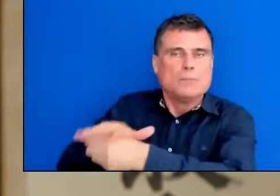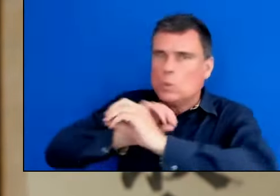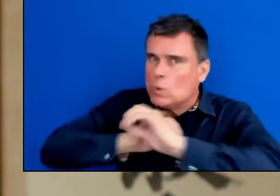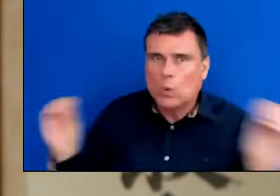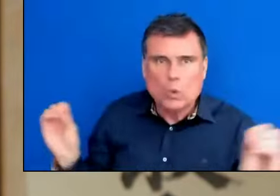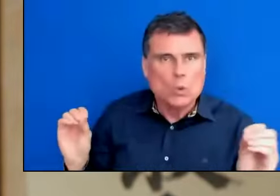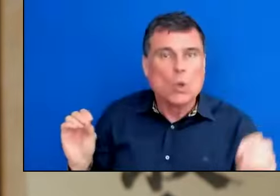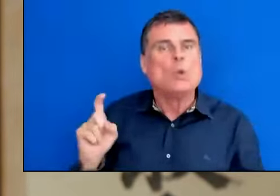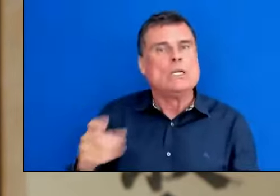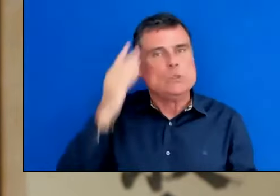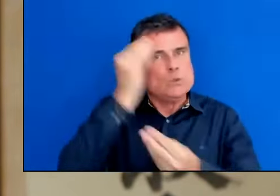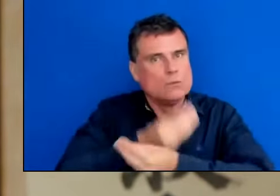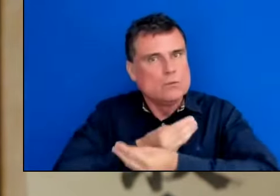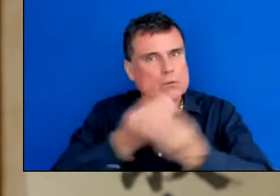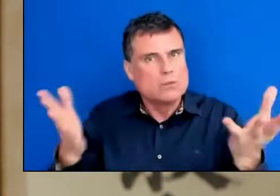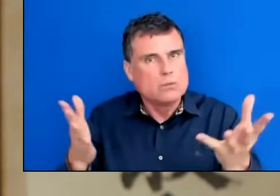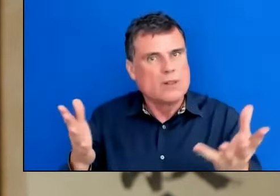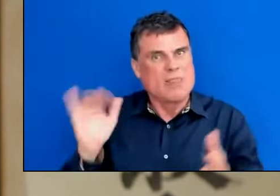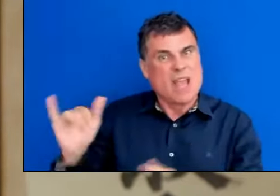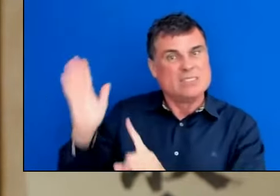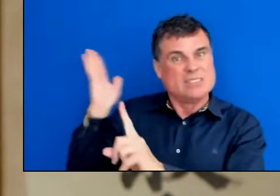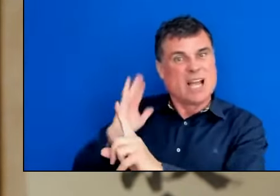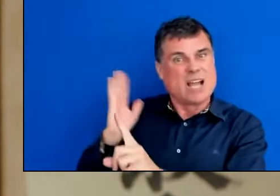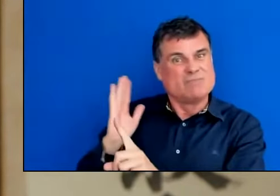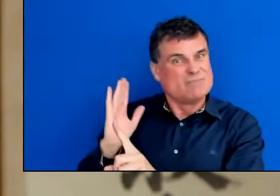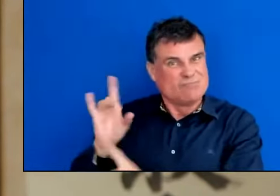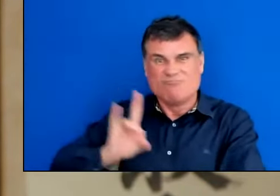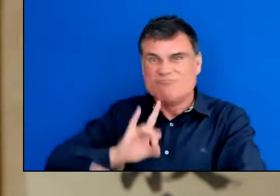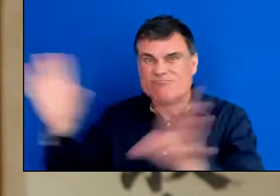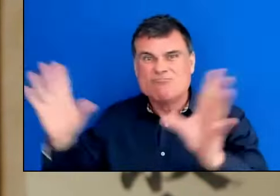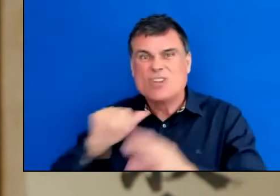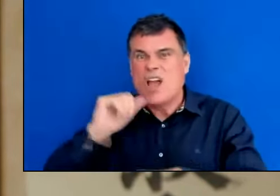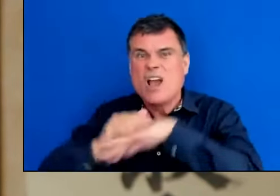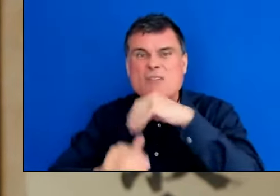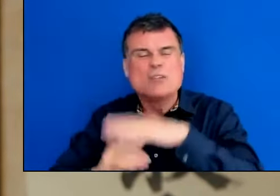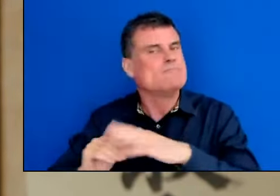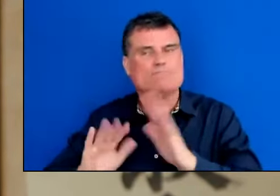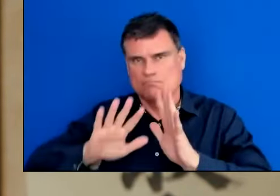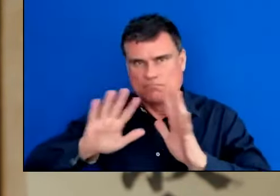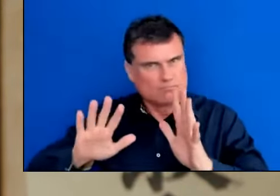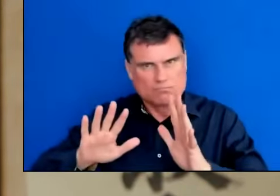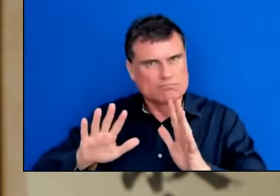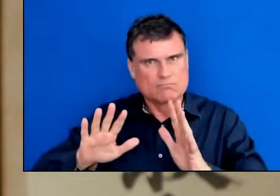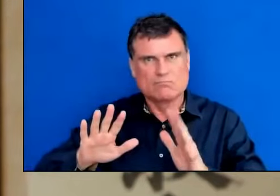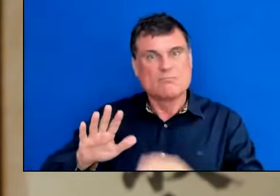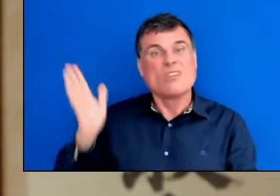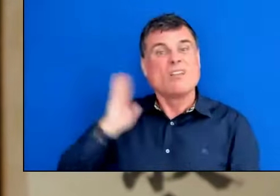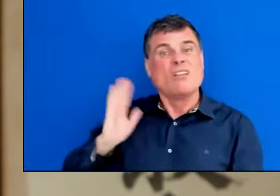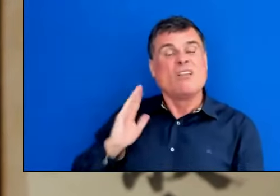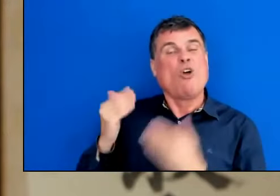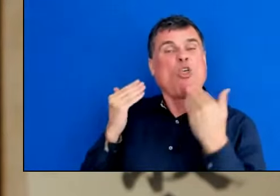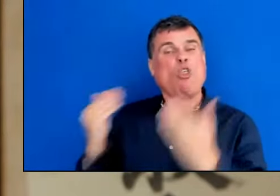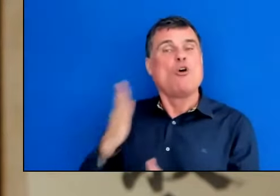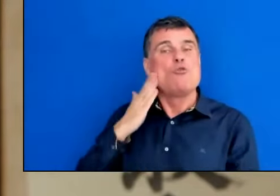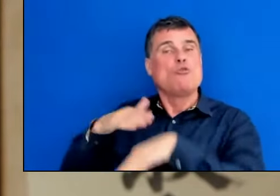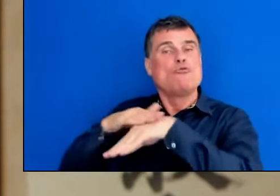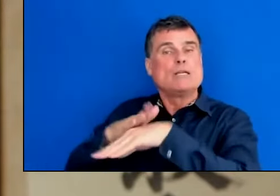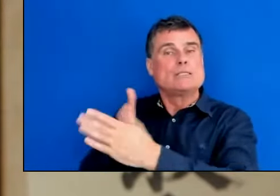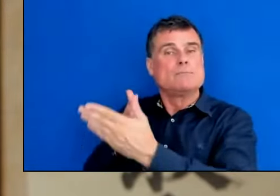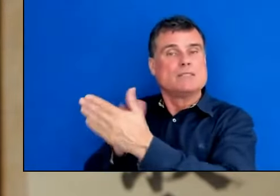wherever we see it, no matter how uncomfortable it is. We recently introduced the anti-racism data